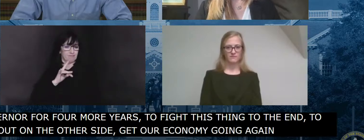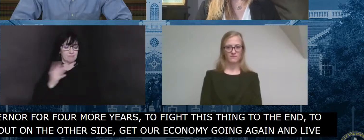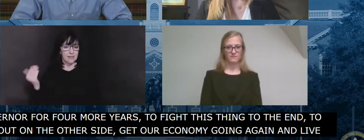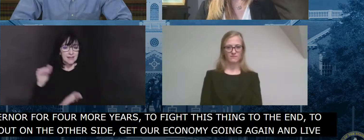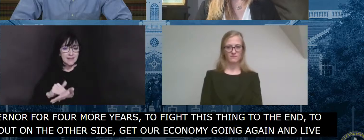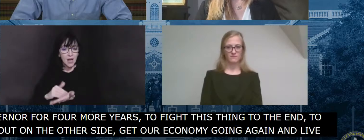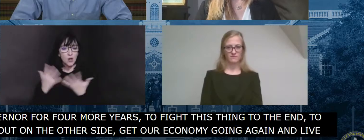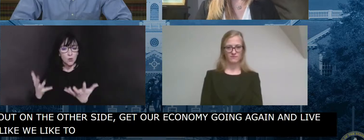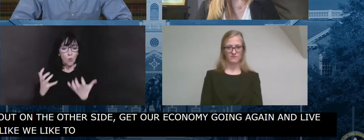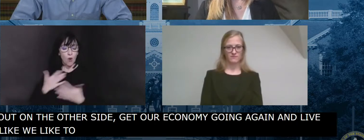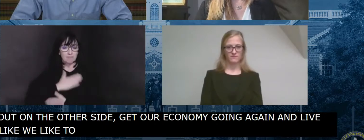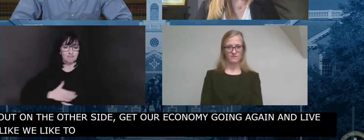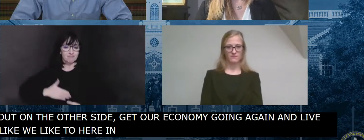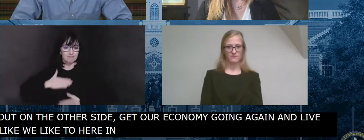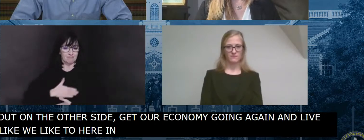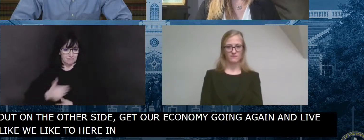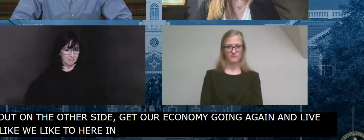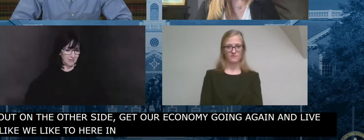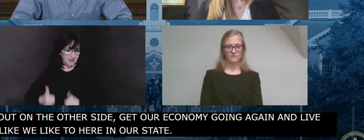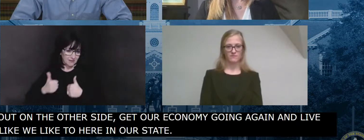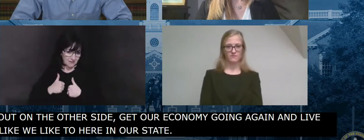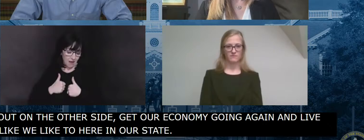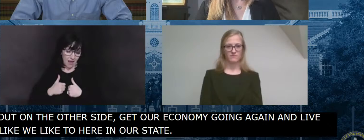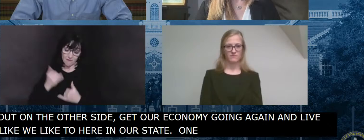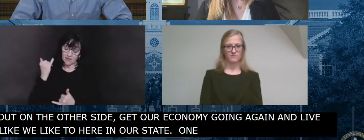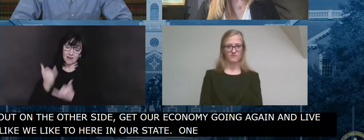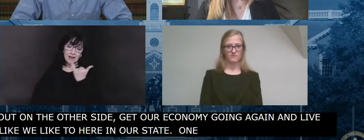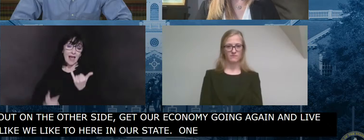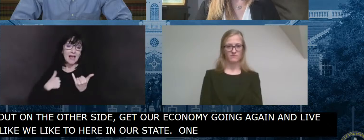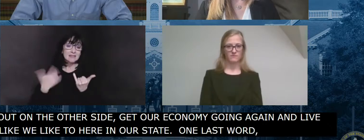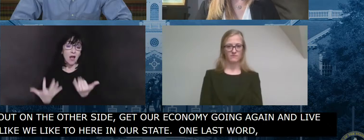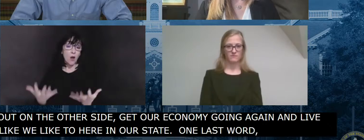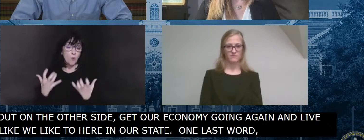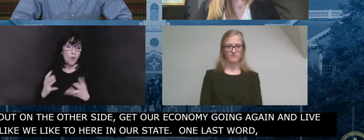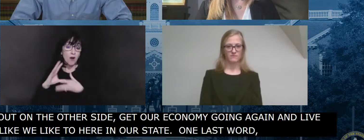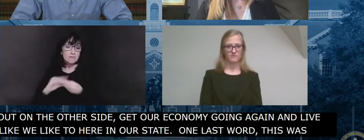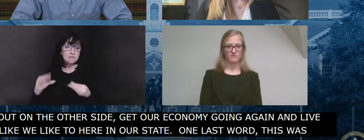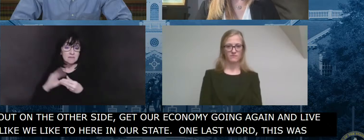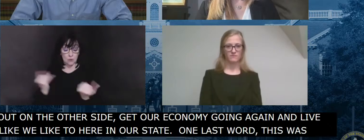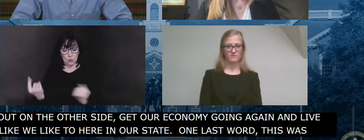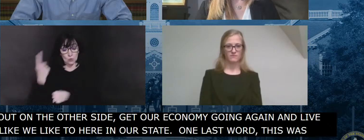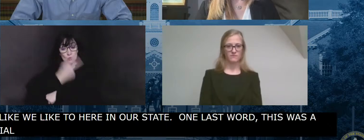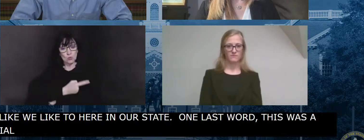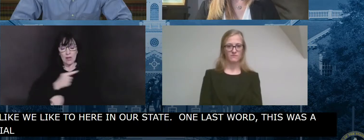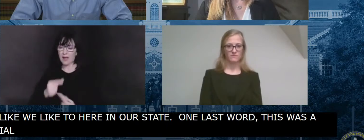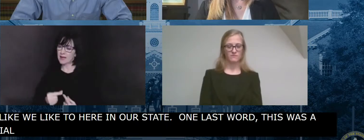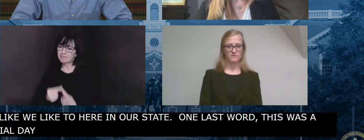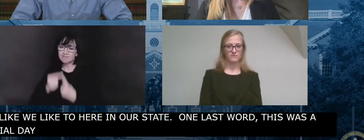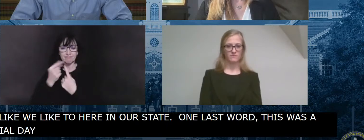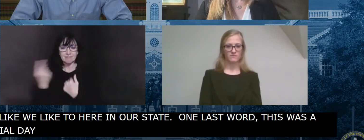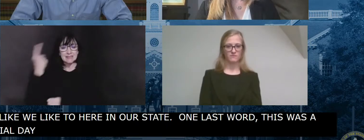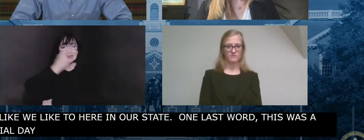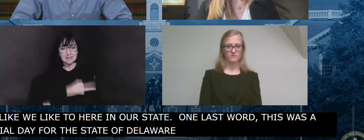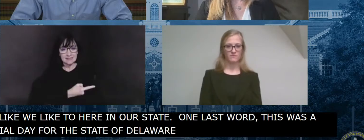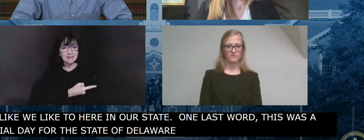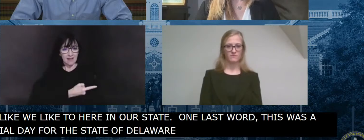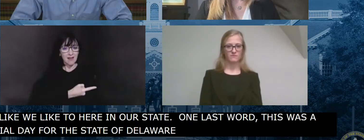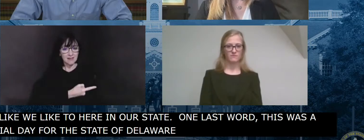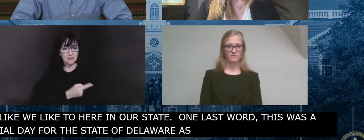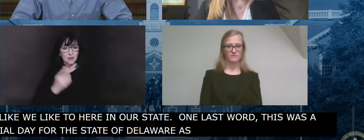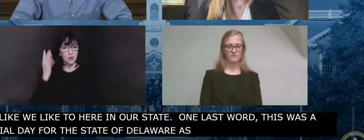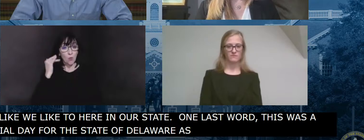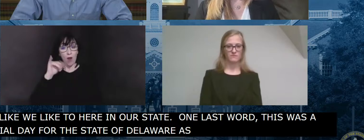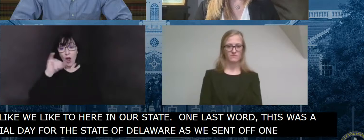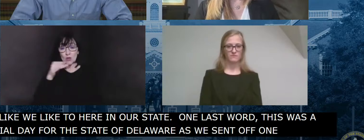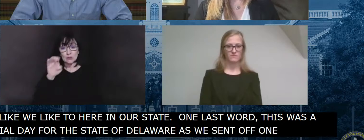our state. One last word. This was a special day for the state of Delaware as we sent off one of our own, Joe